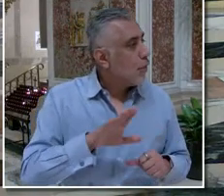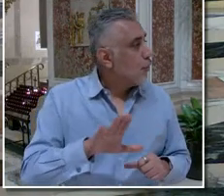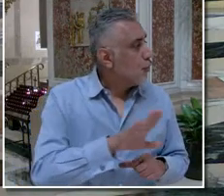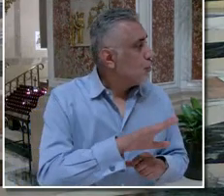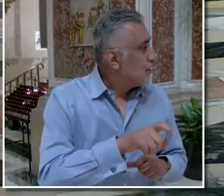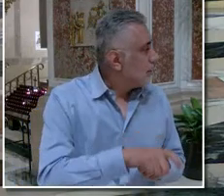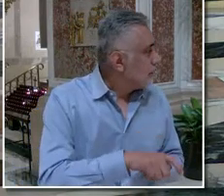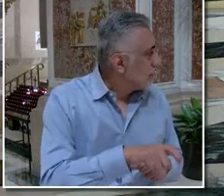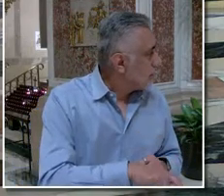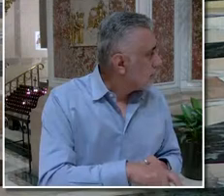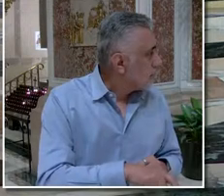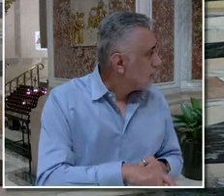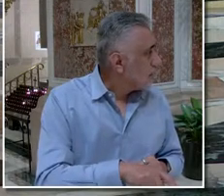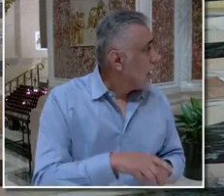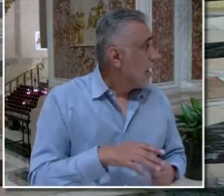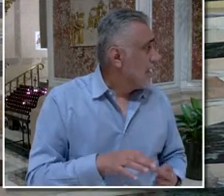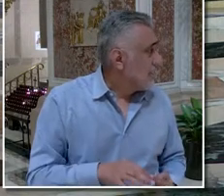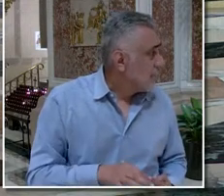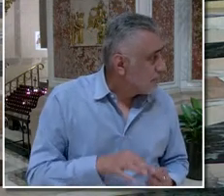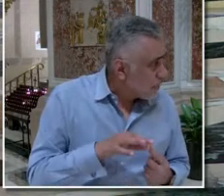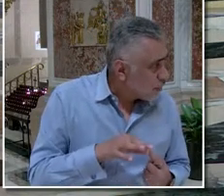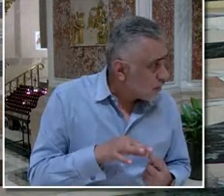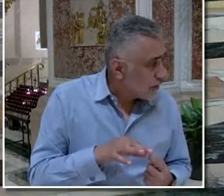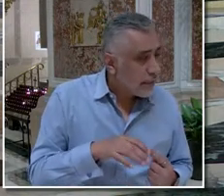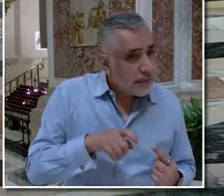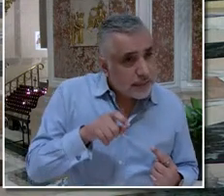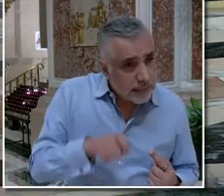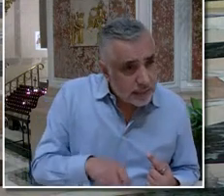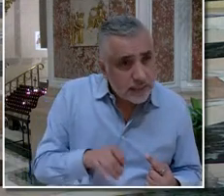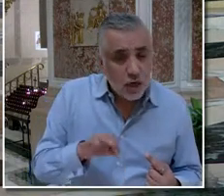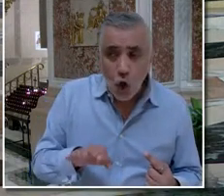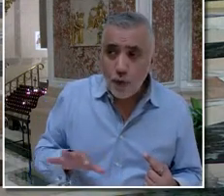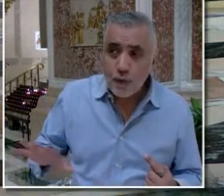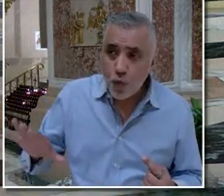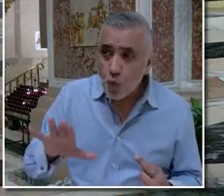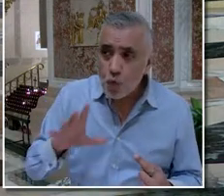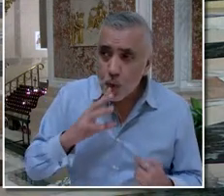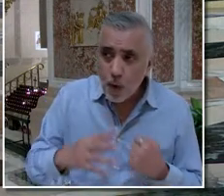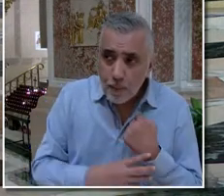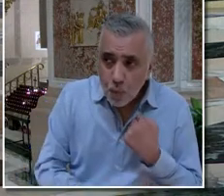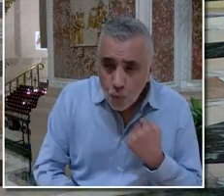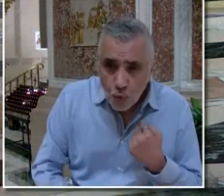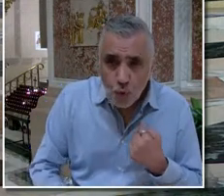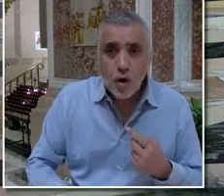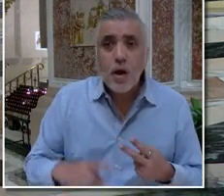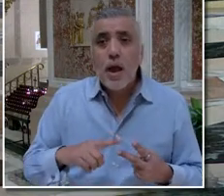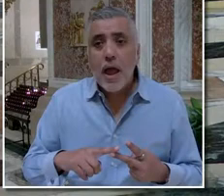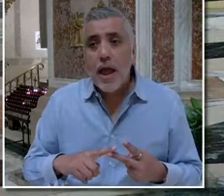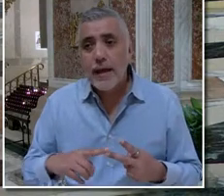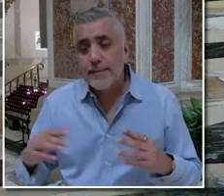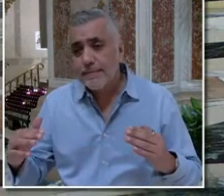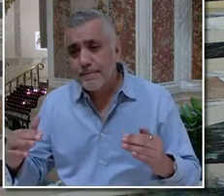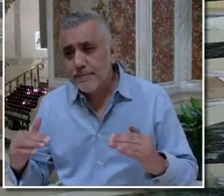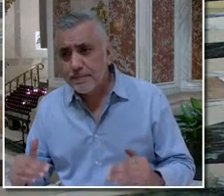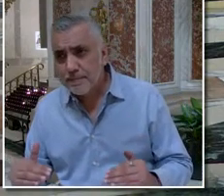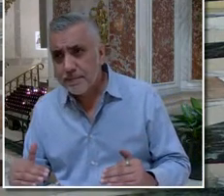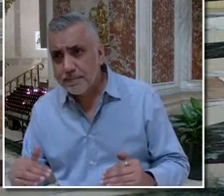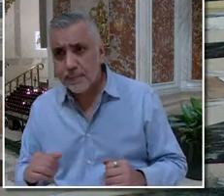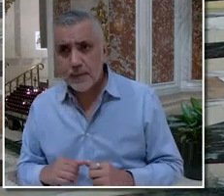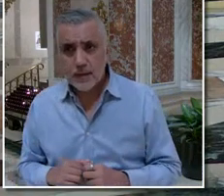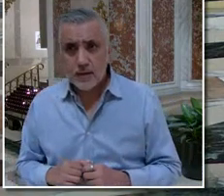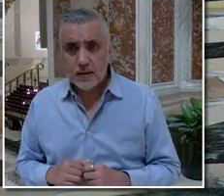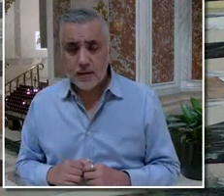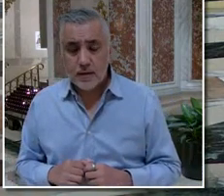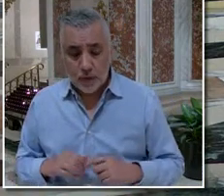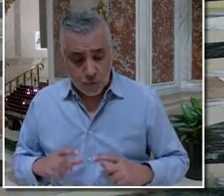needs, most especially the needs of those who are poor and underprivileged.